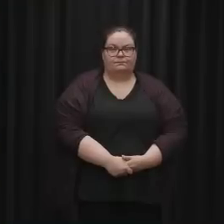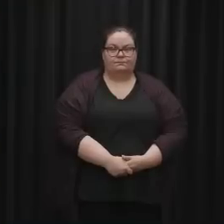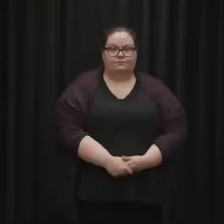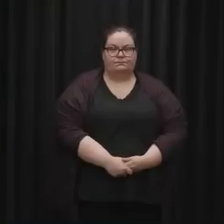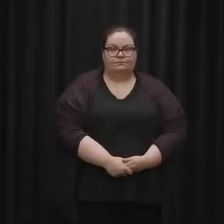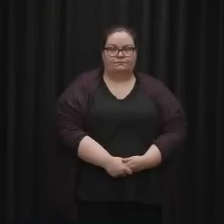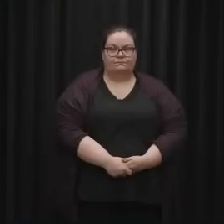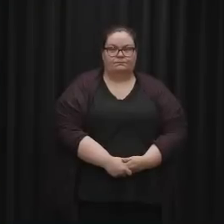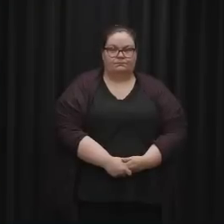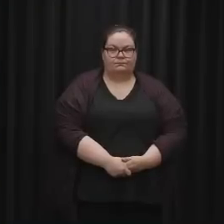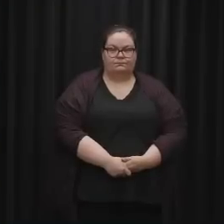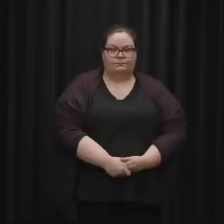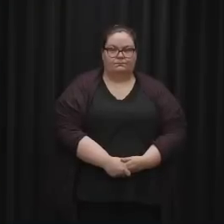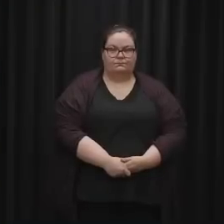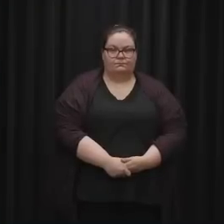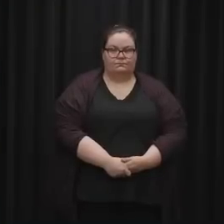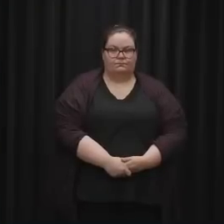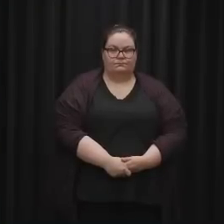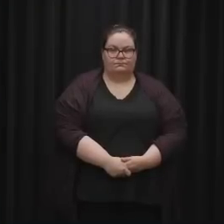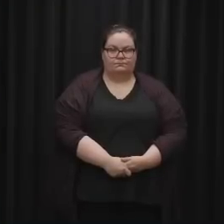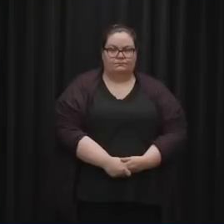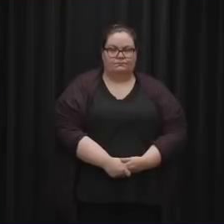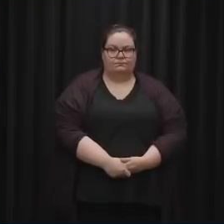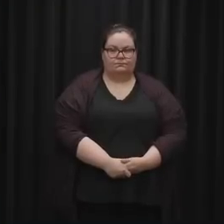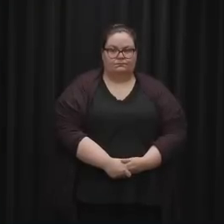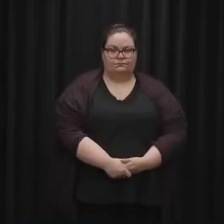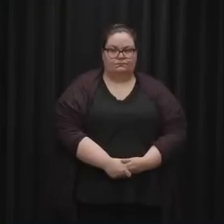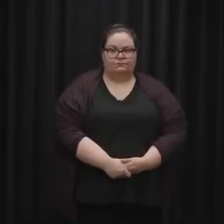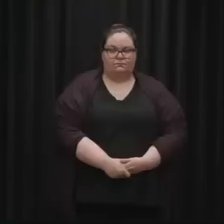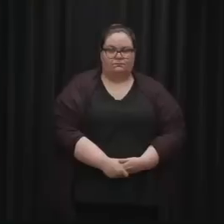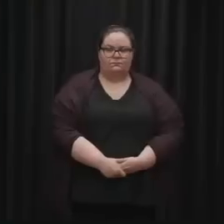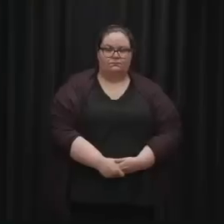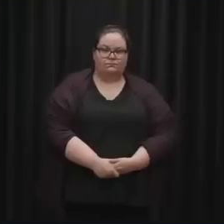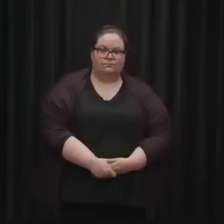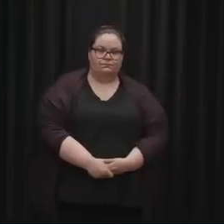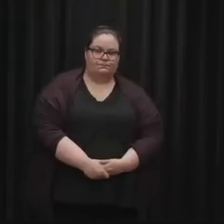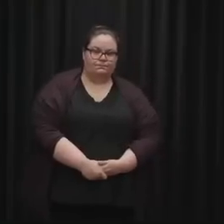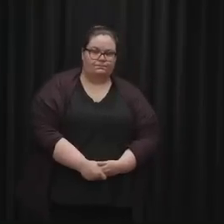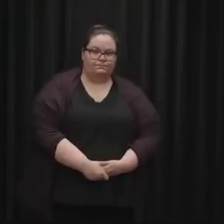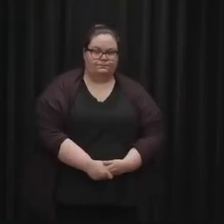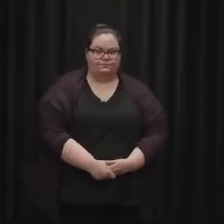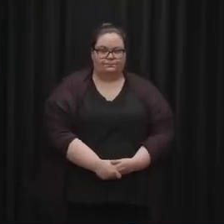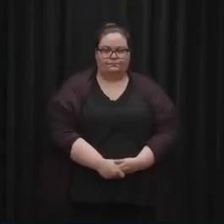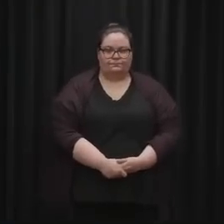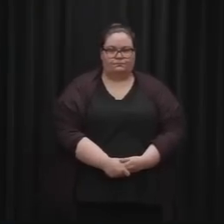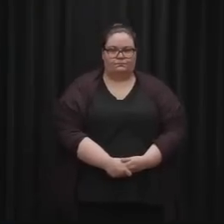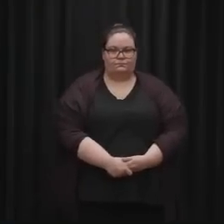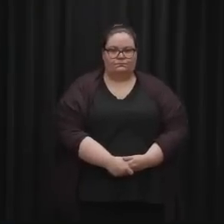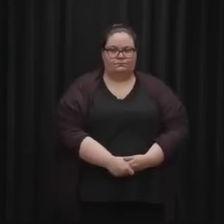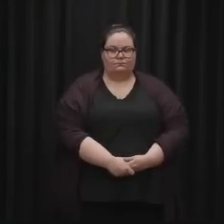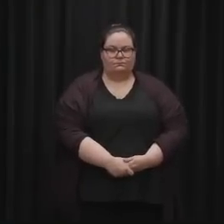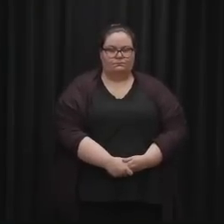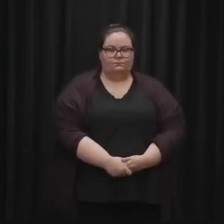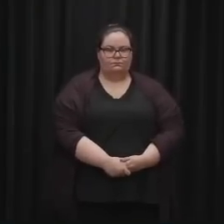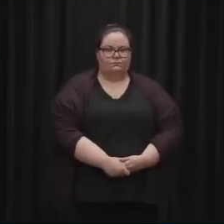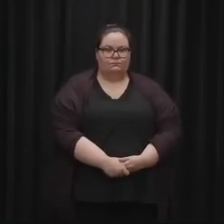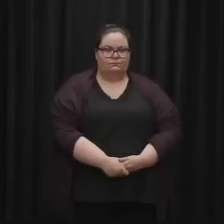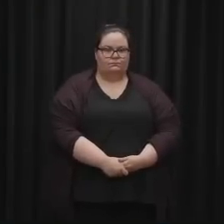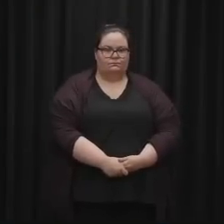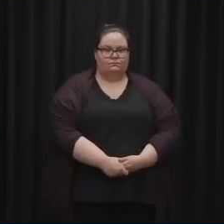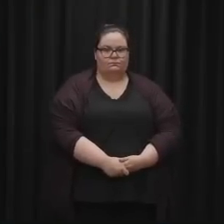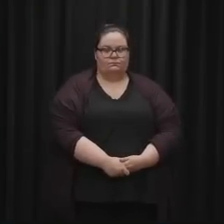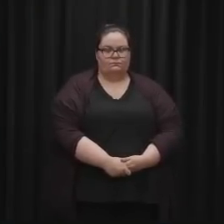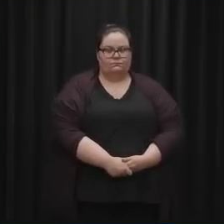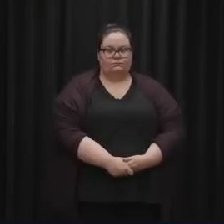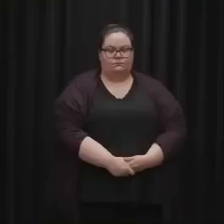Wash your hands frequently. Stay 2 meters from other people. And when you cannot maintain this distance,